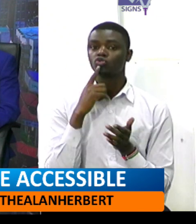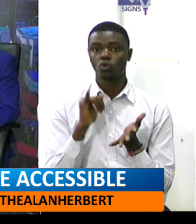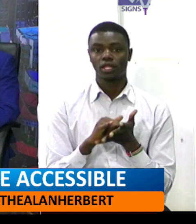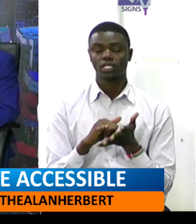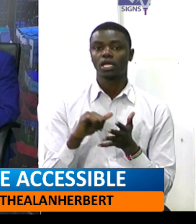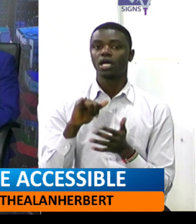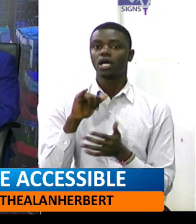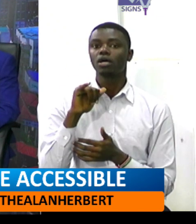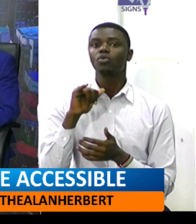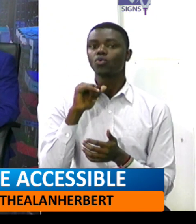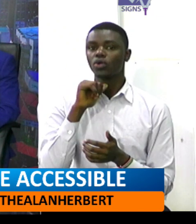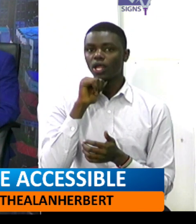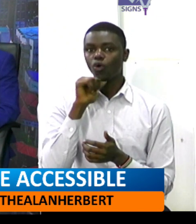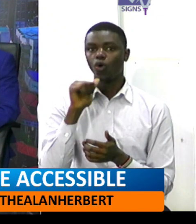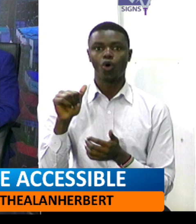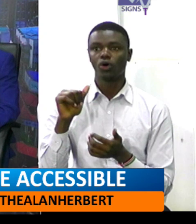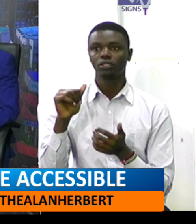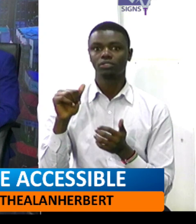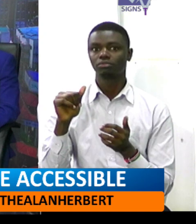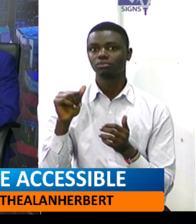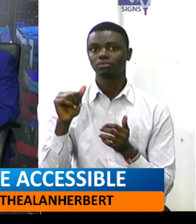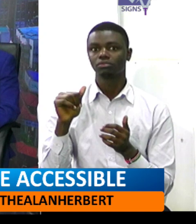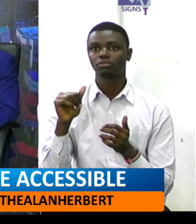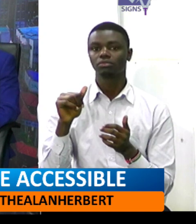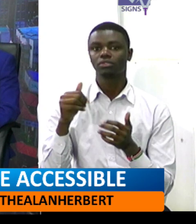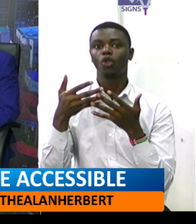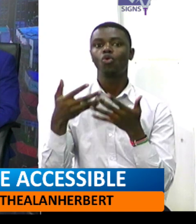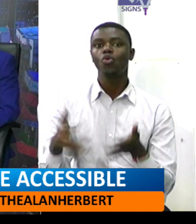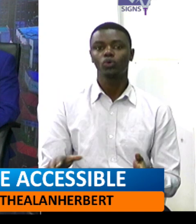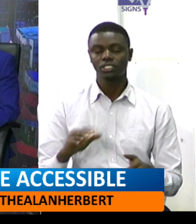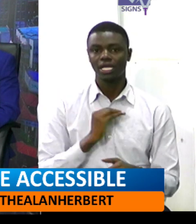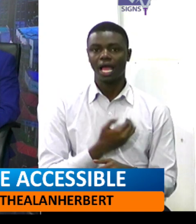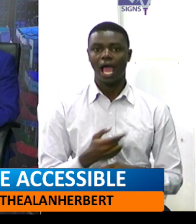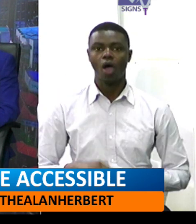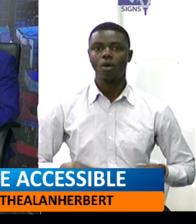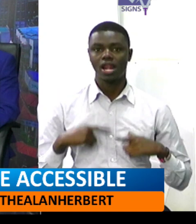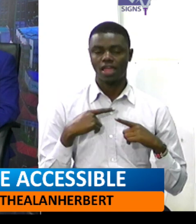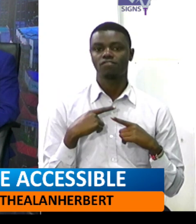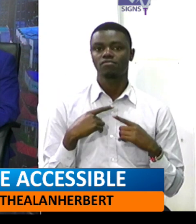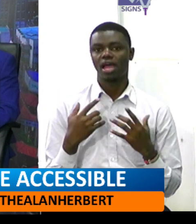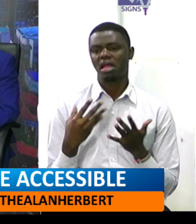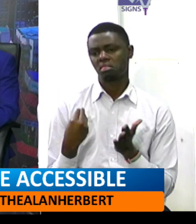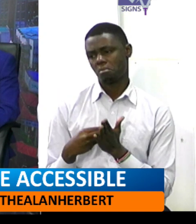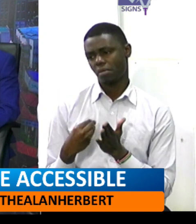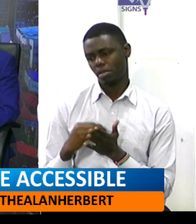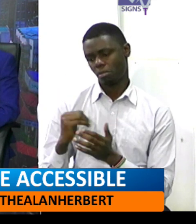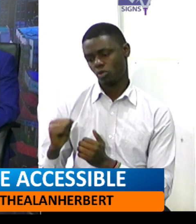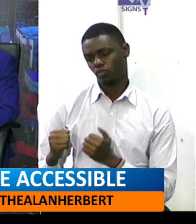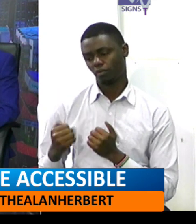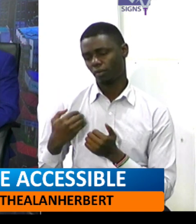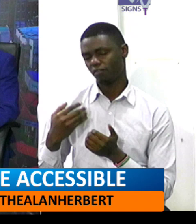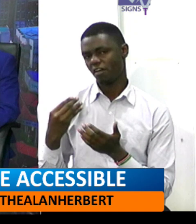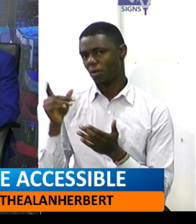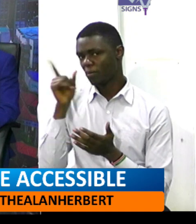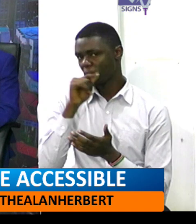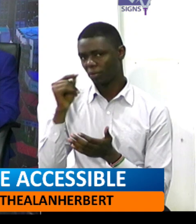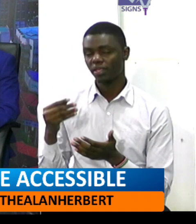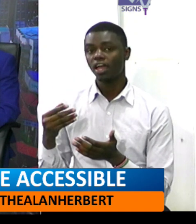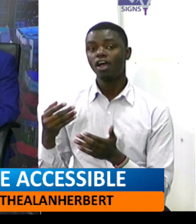not whitewashed, and so that we lose our livelihoods in terms of the money that we ever had. Out of